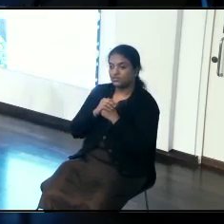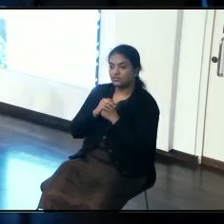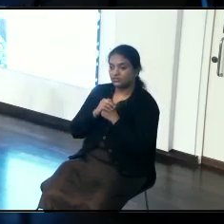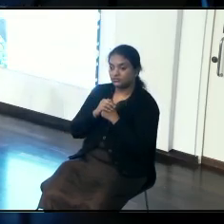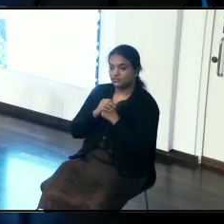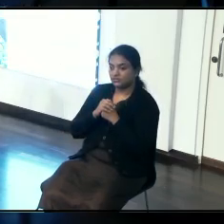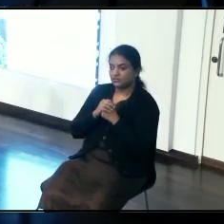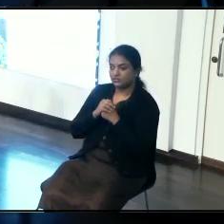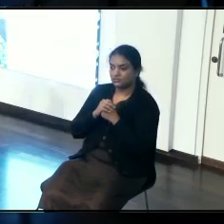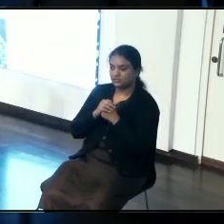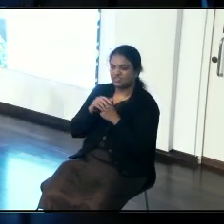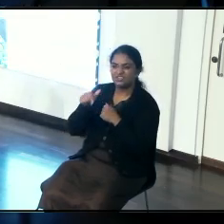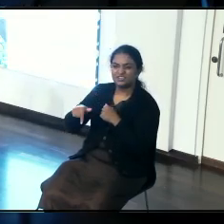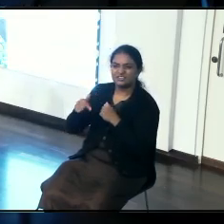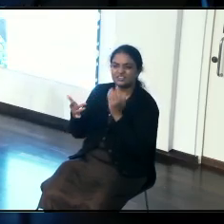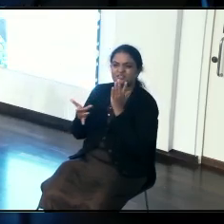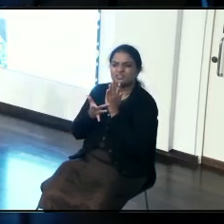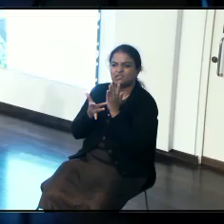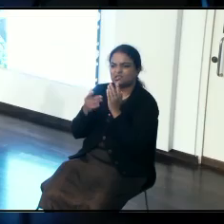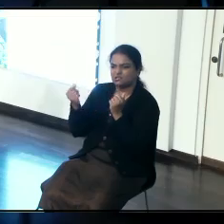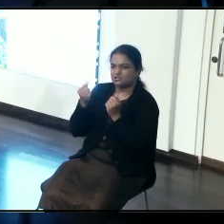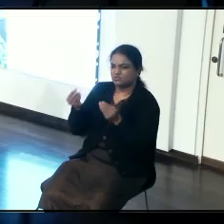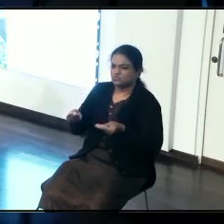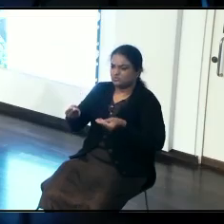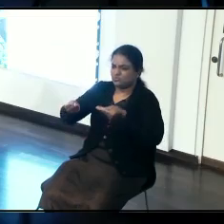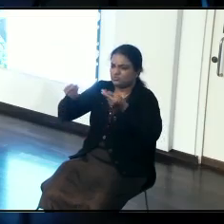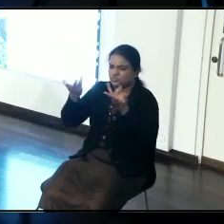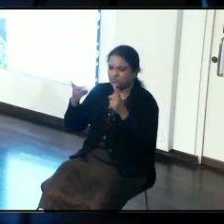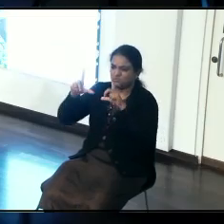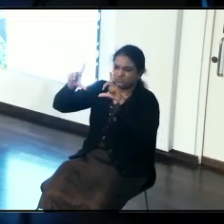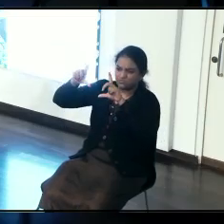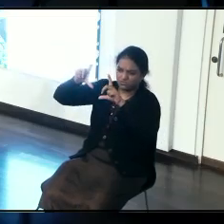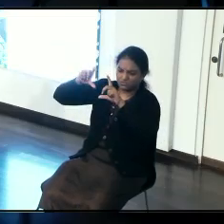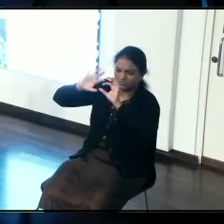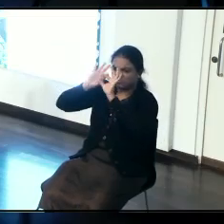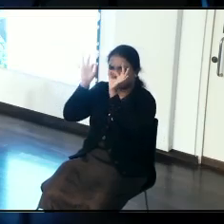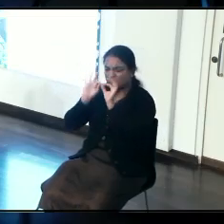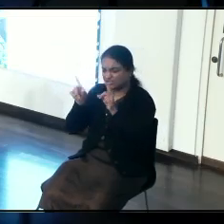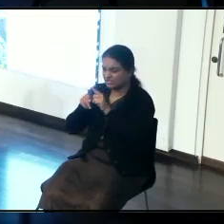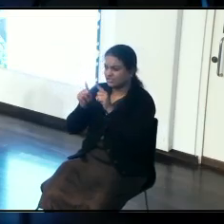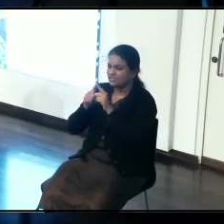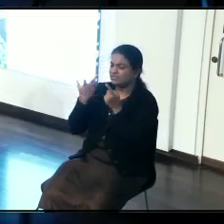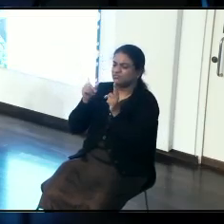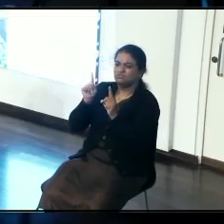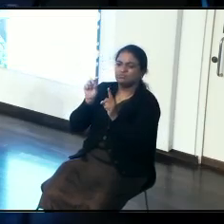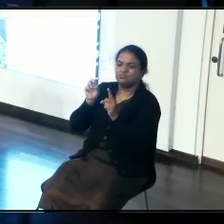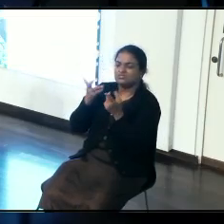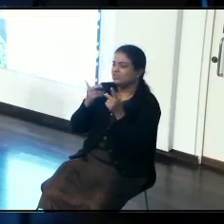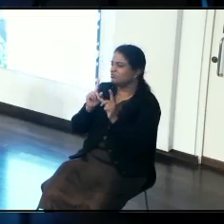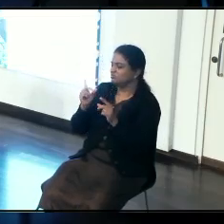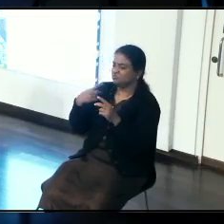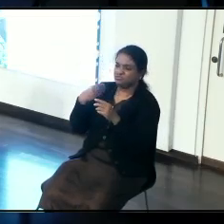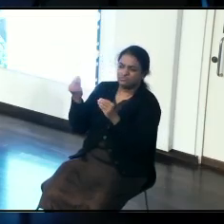in a deeply digital world, right? Everything, we're taking photos on our phone. We have thousands and thousands of photographs.